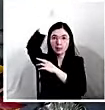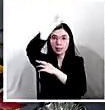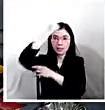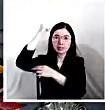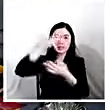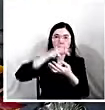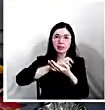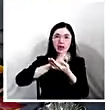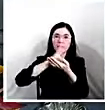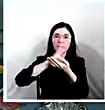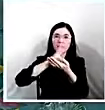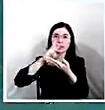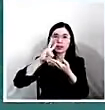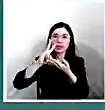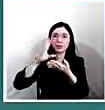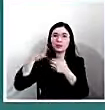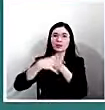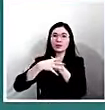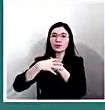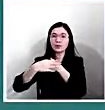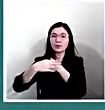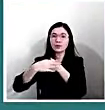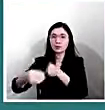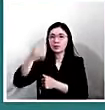to you, Lord.